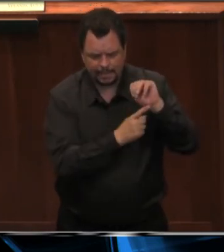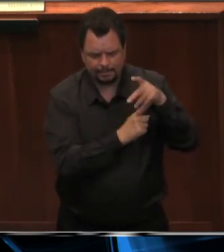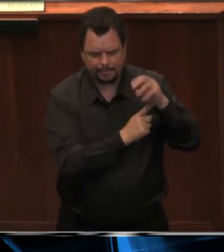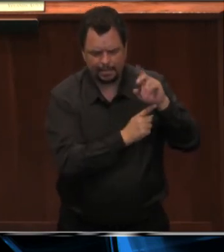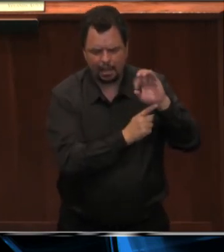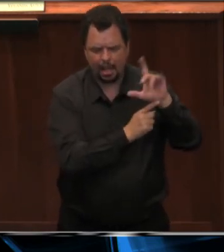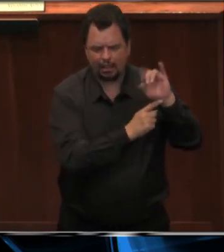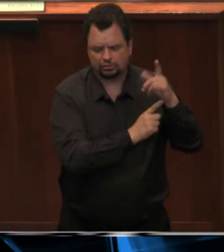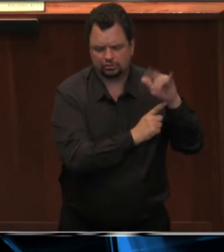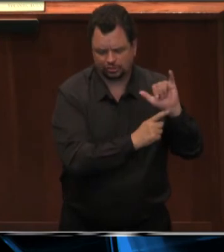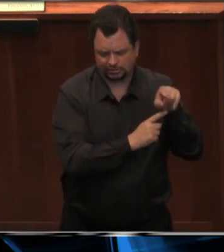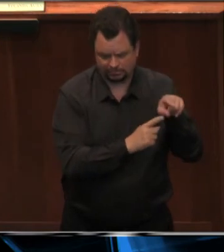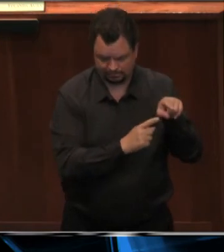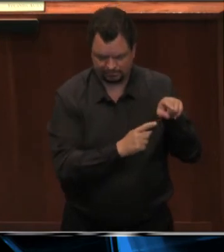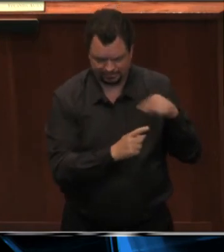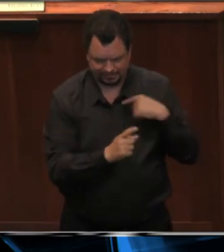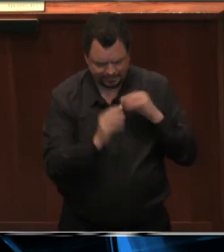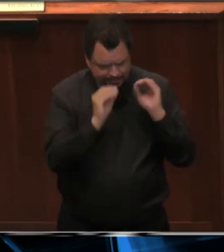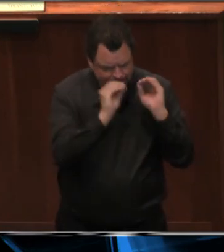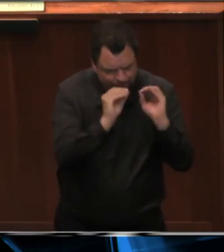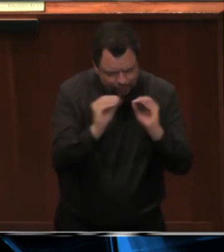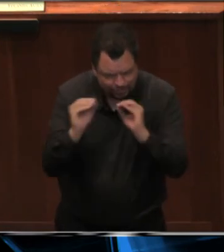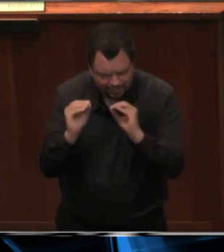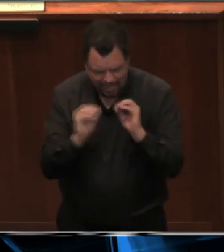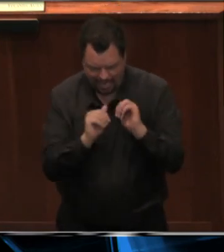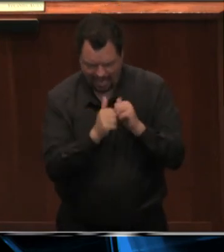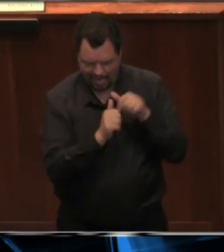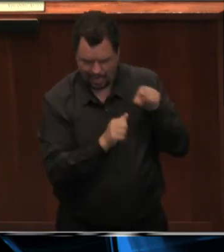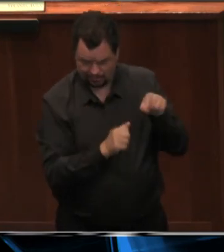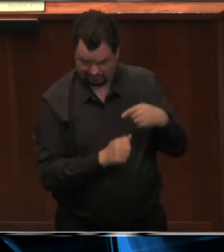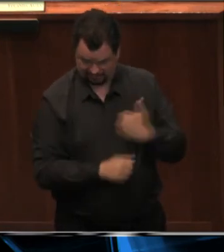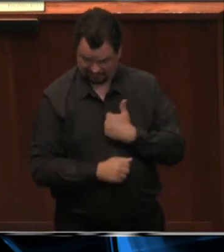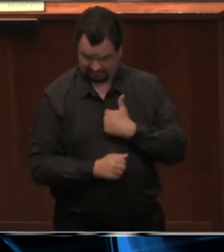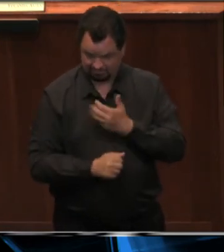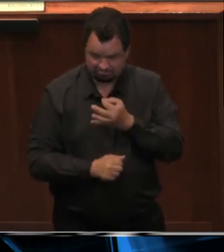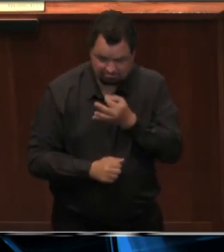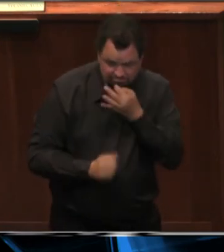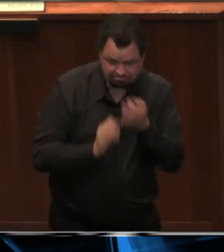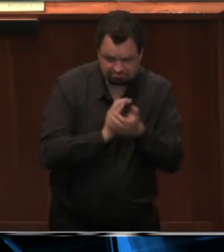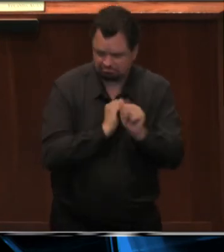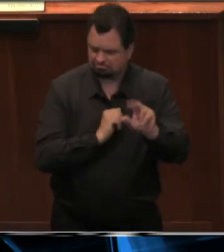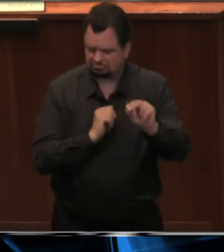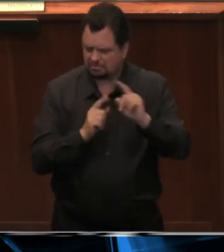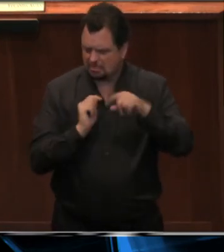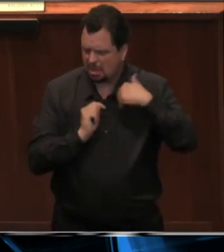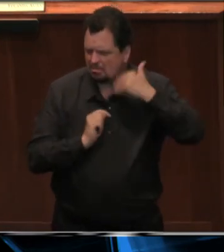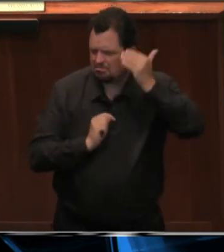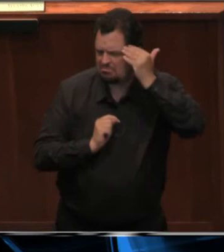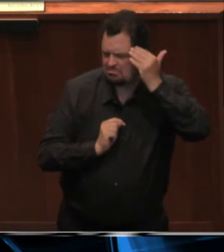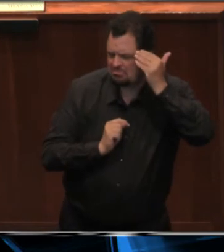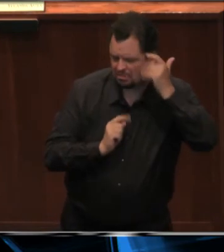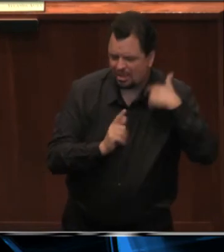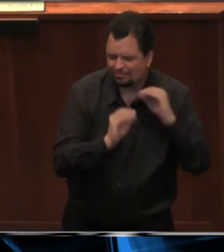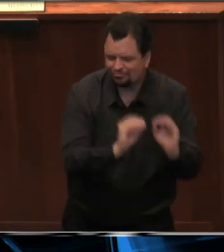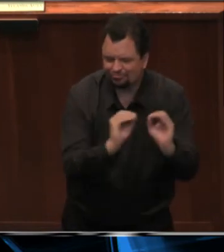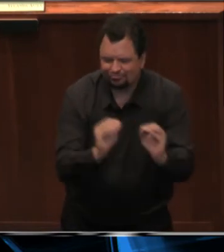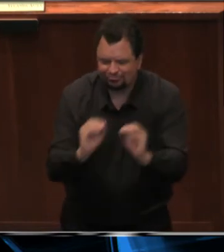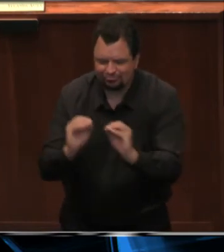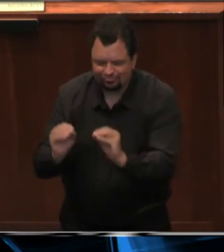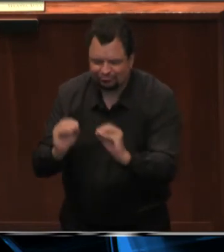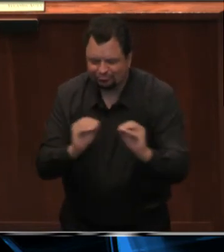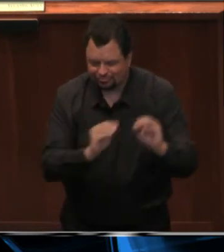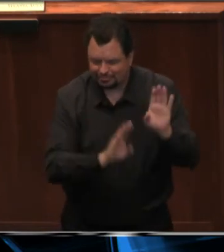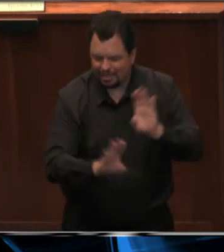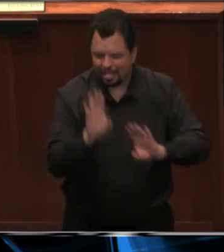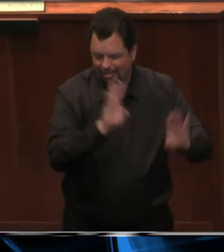more than your average American about how epidemiology works. I know how important it is to public health